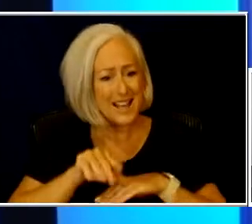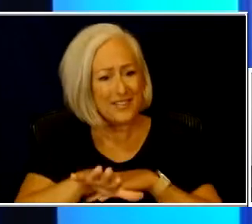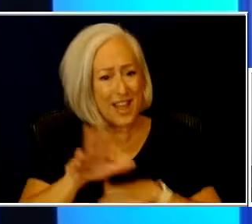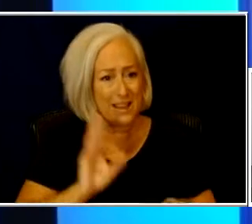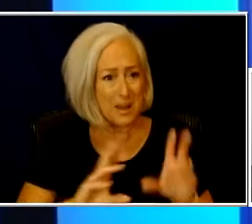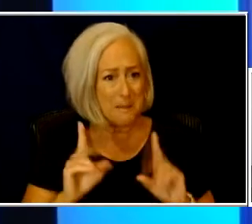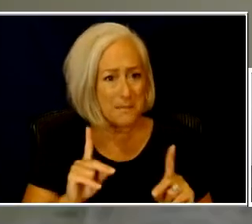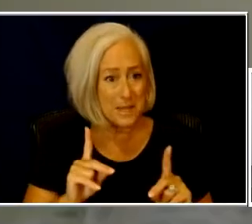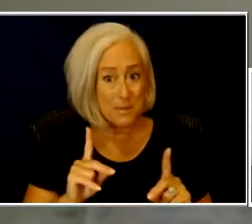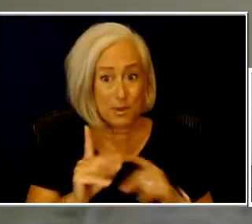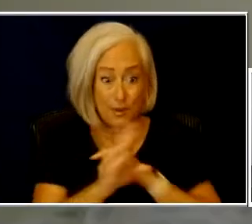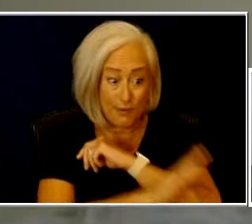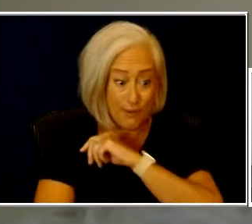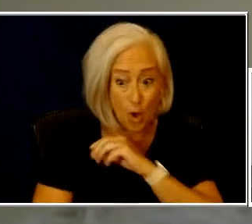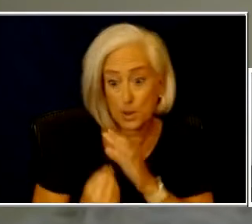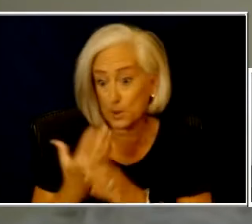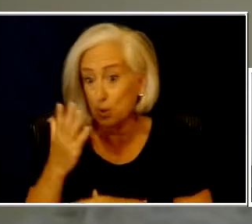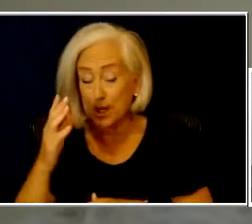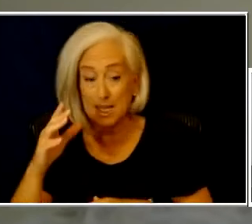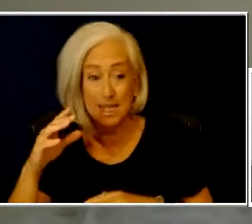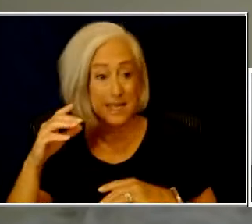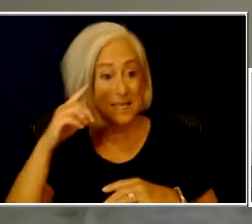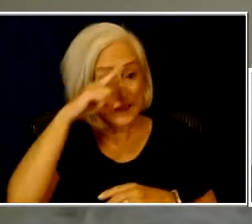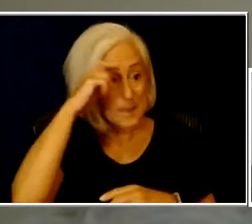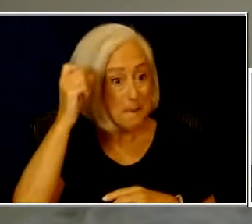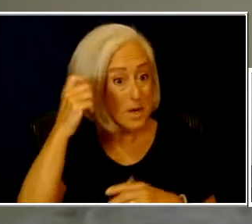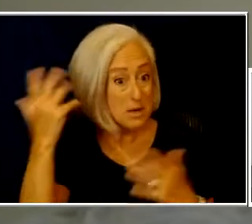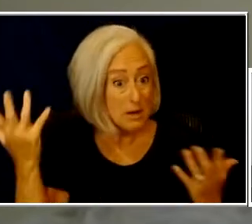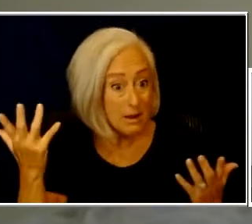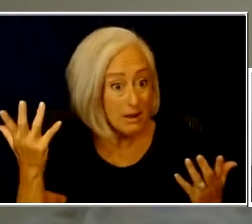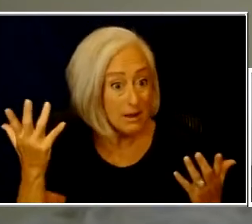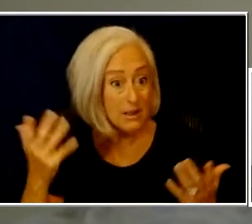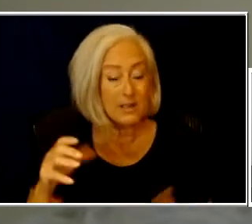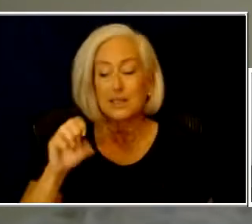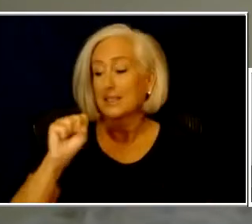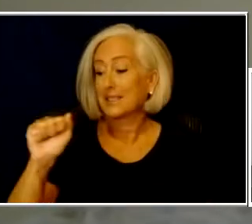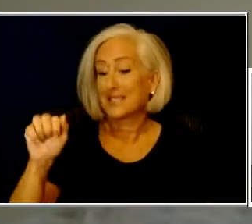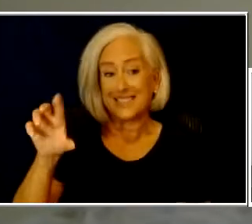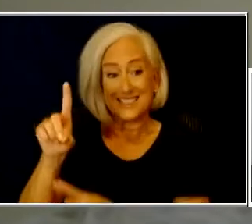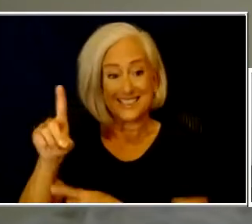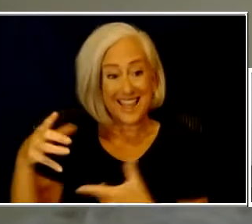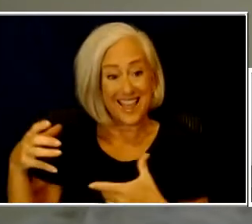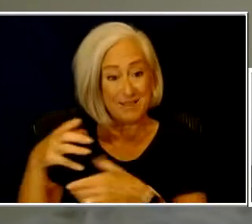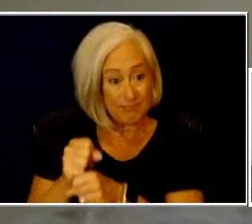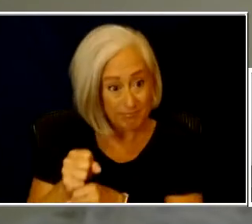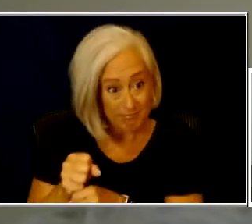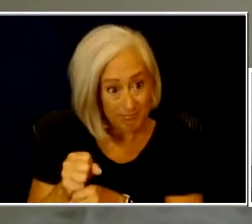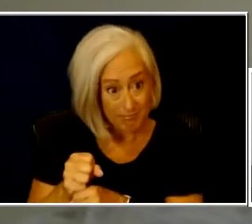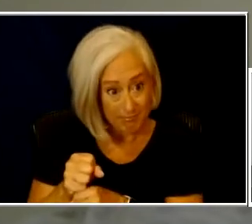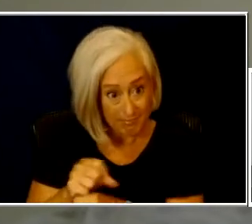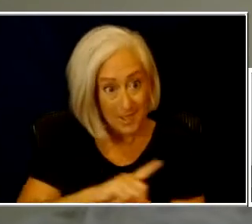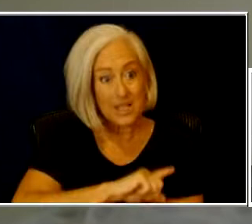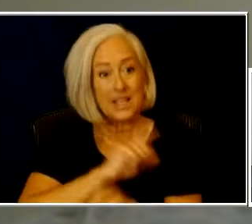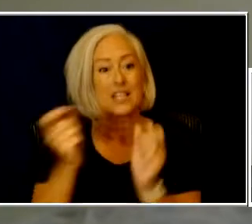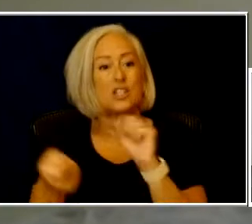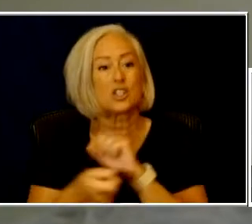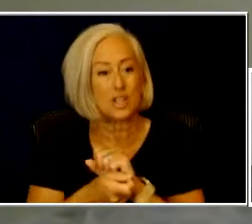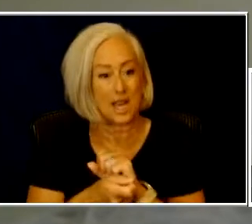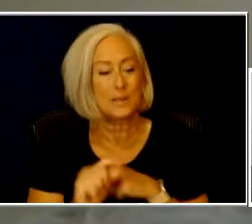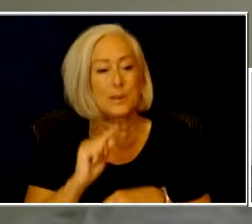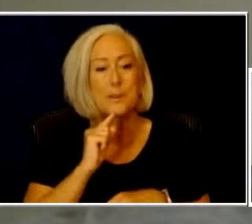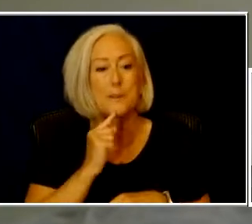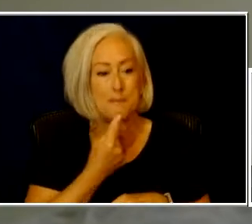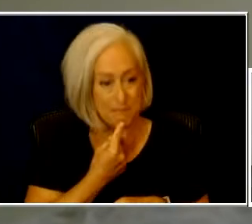true? So what we know as seasonal affective disorder has been reclassified to major depressive disorder with a